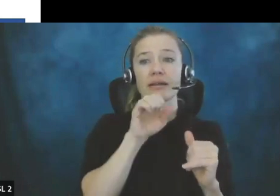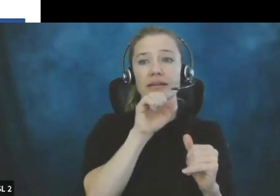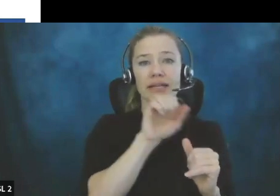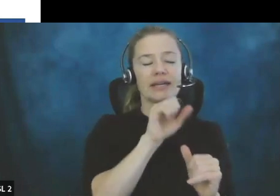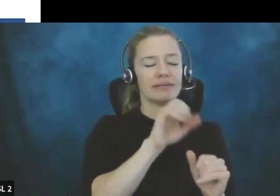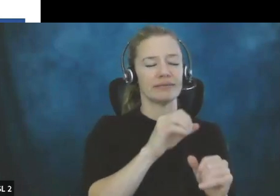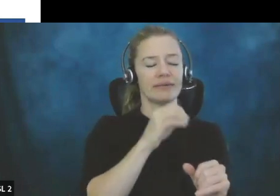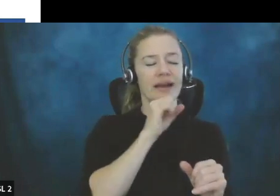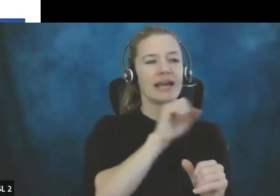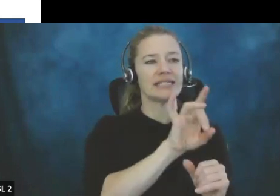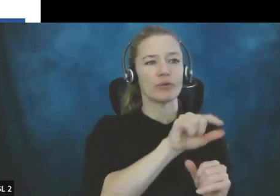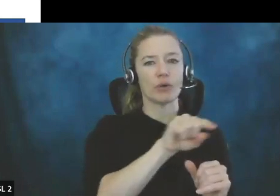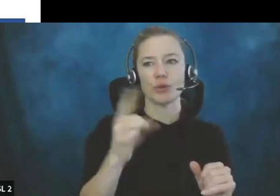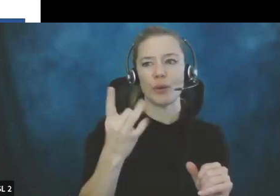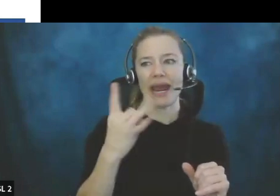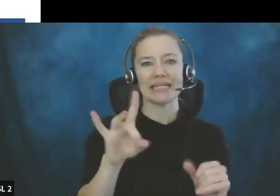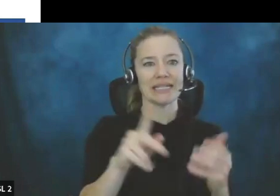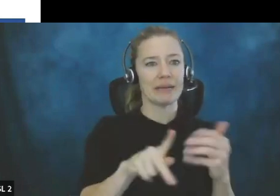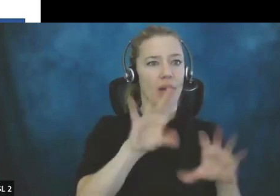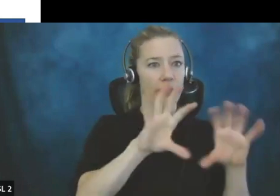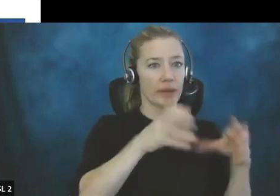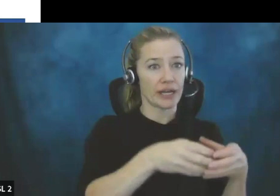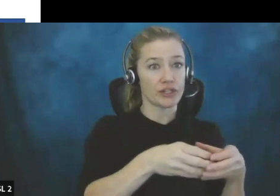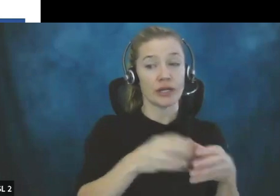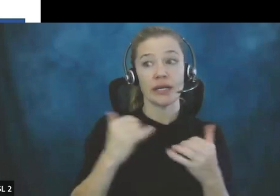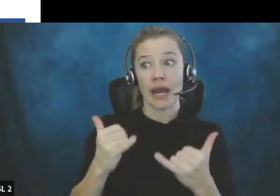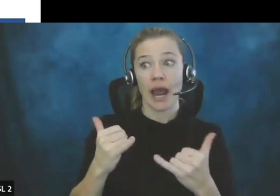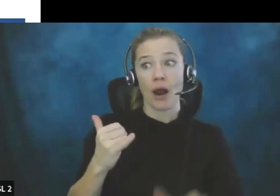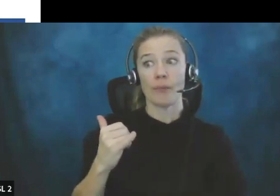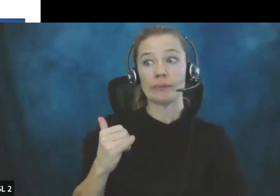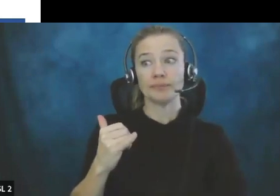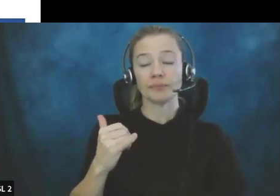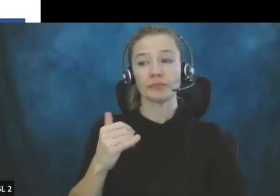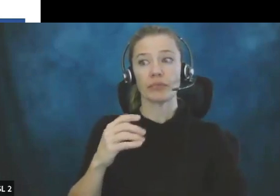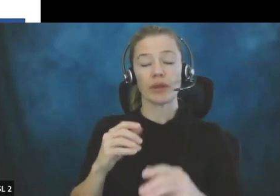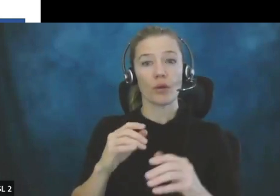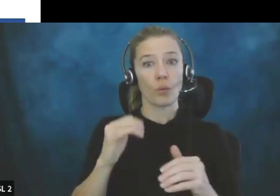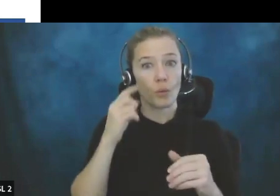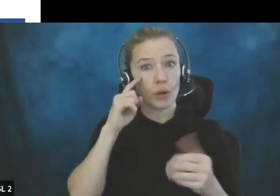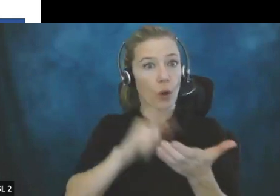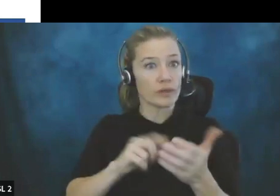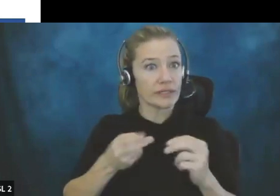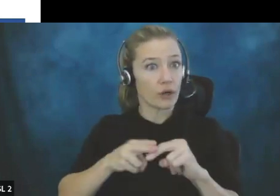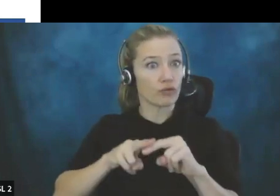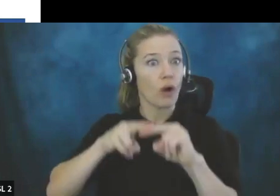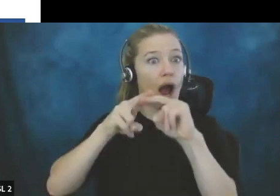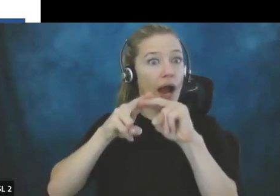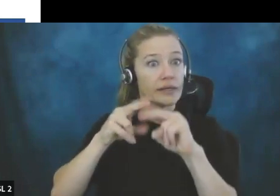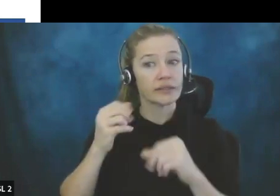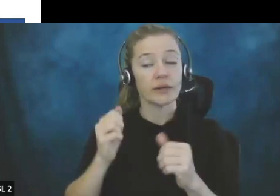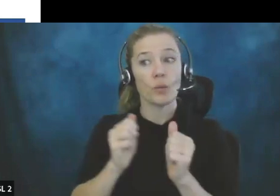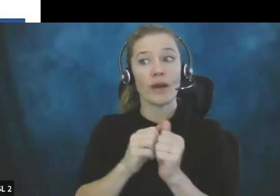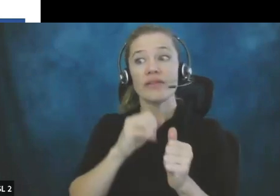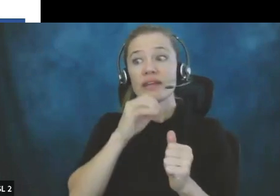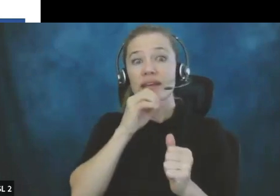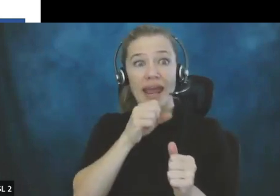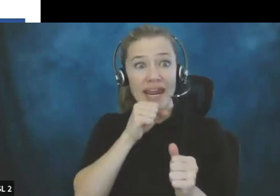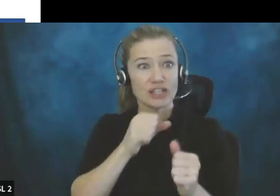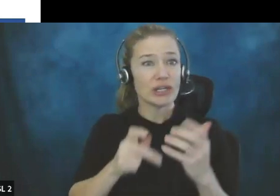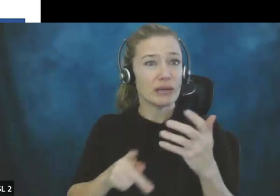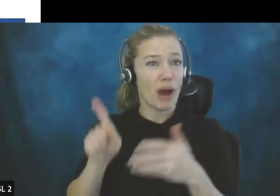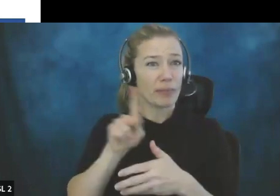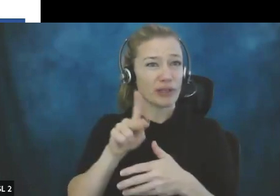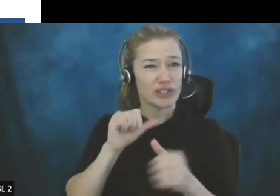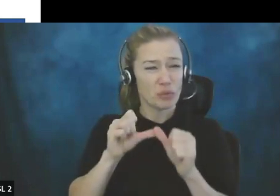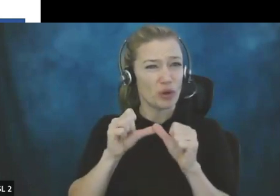18 population. We're experiencing a rapid rise in the 85-year plus age population. And all the